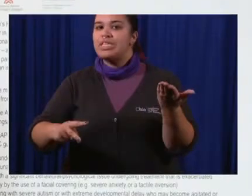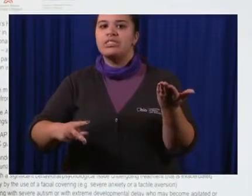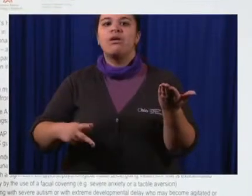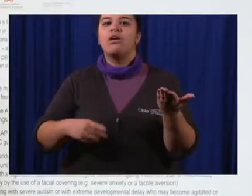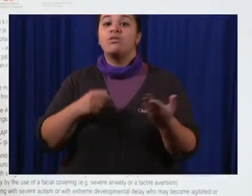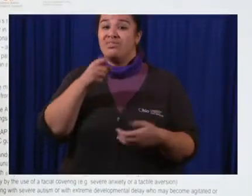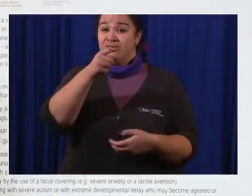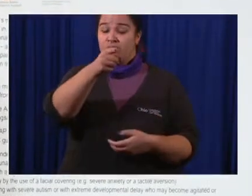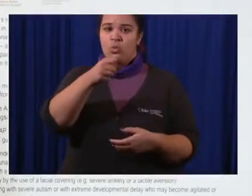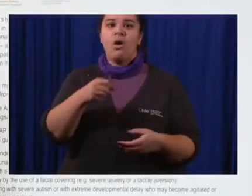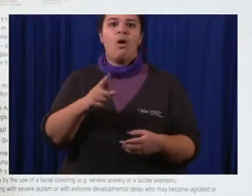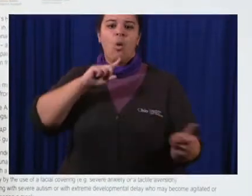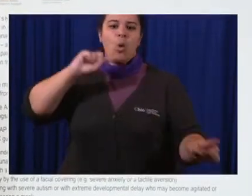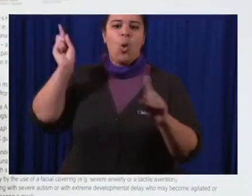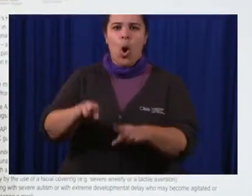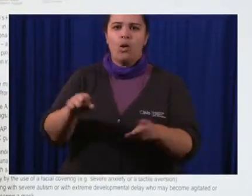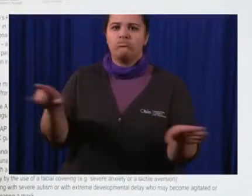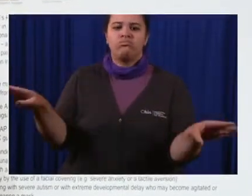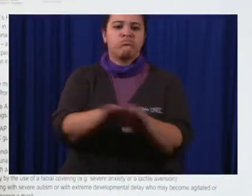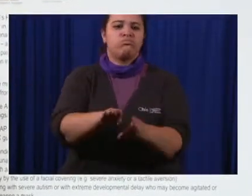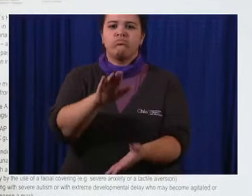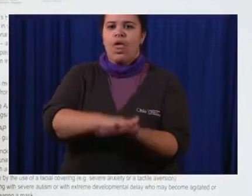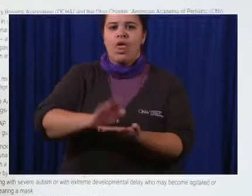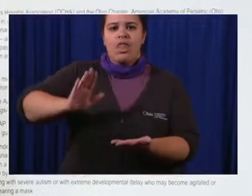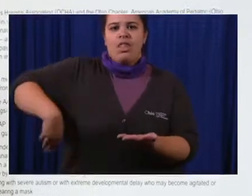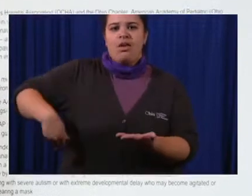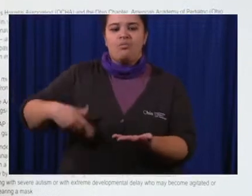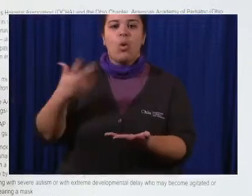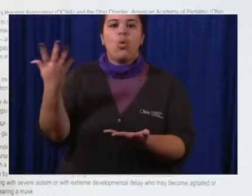metric would you take that action?